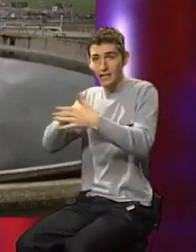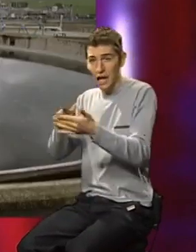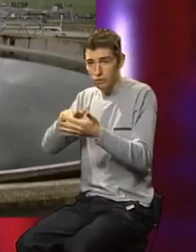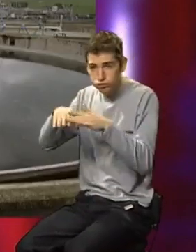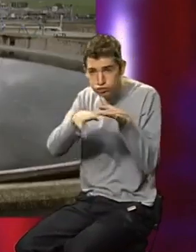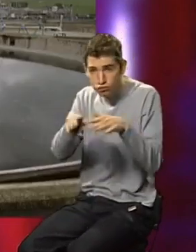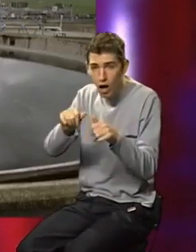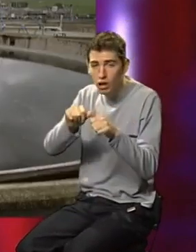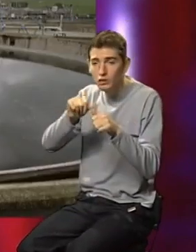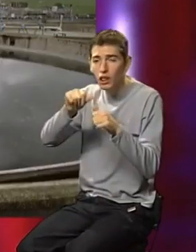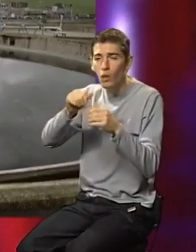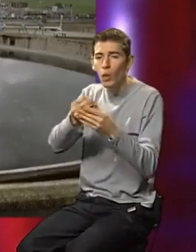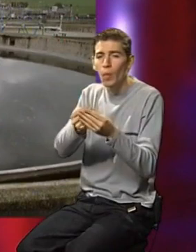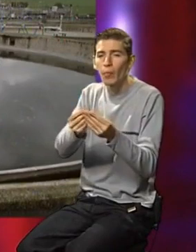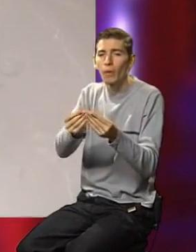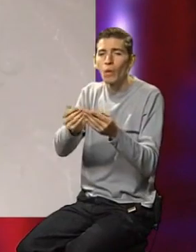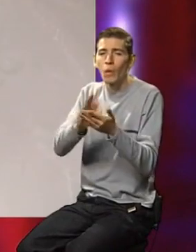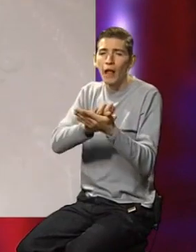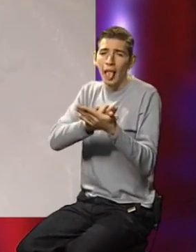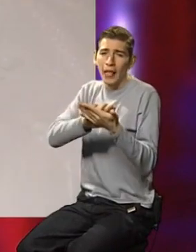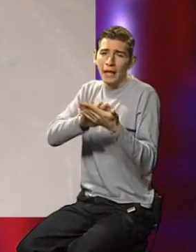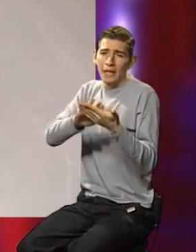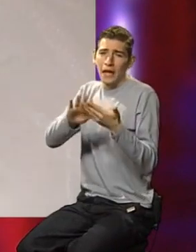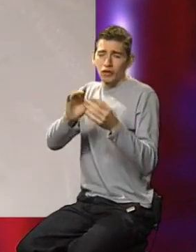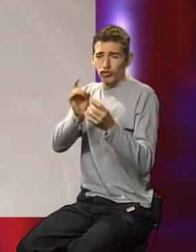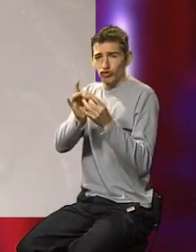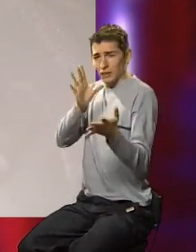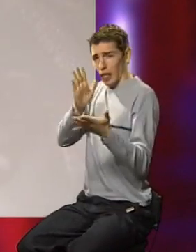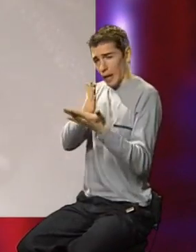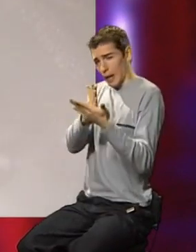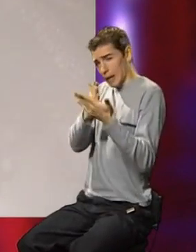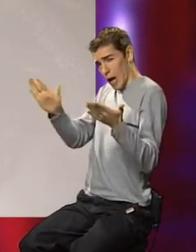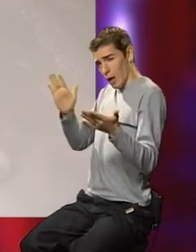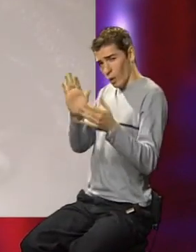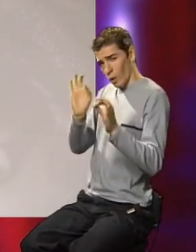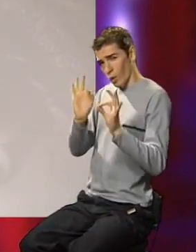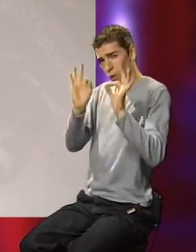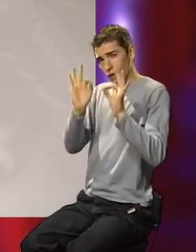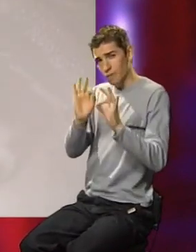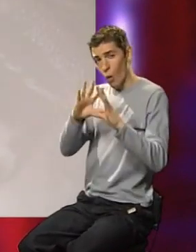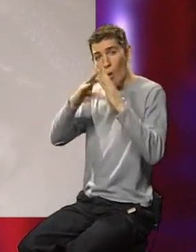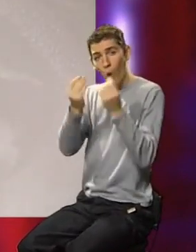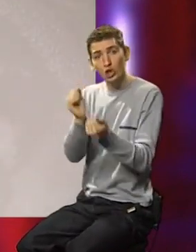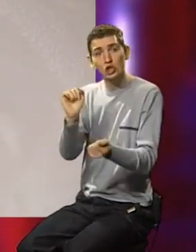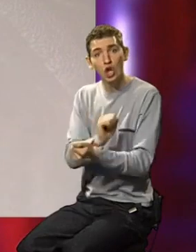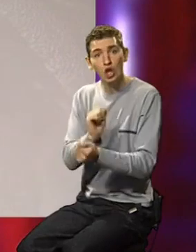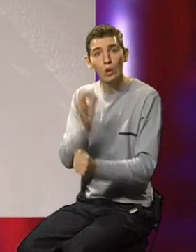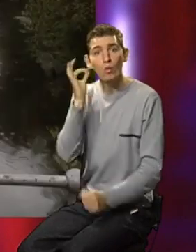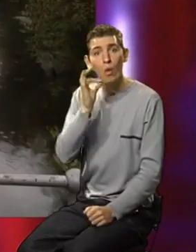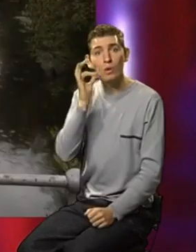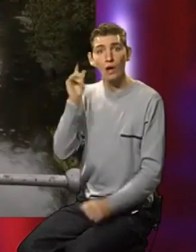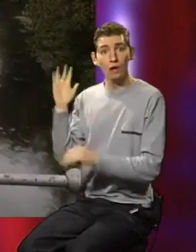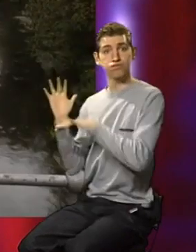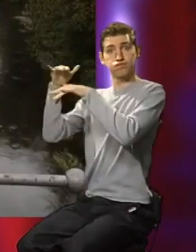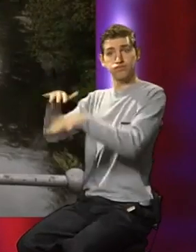till it's clean and crystal clear. All the dirty water that went pouring down the drain